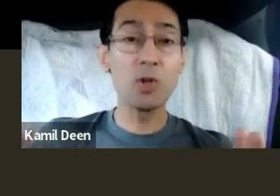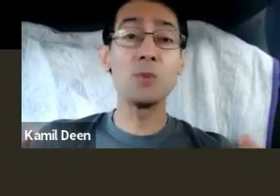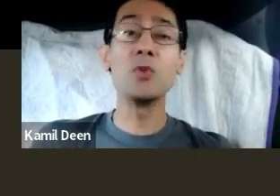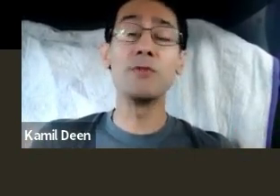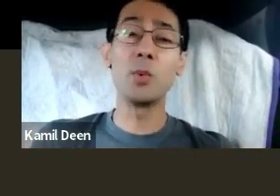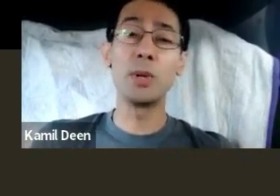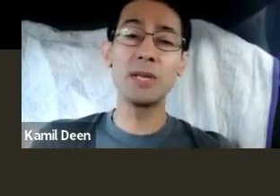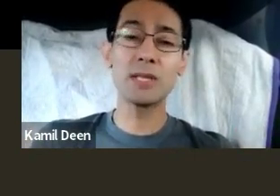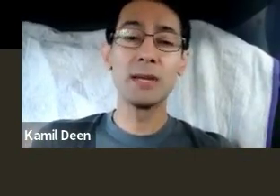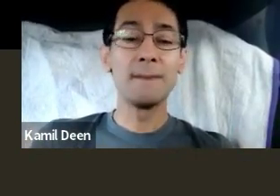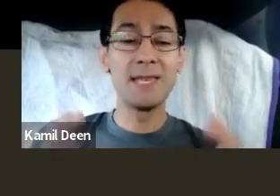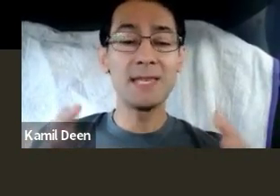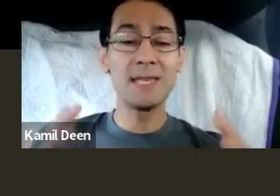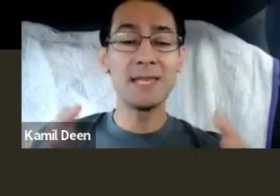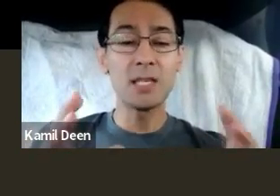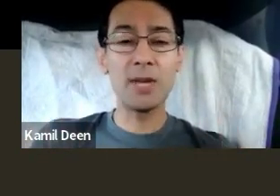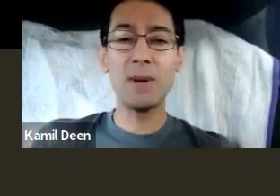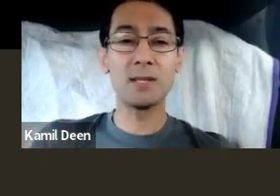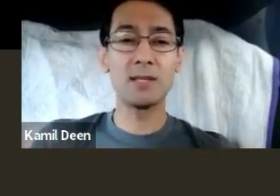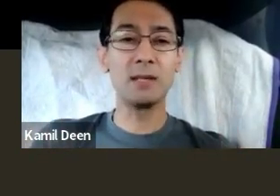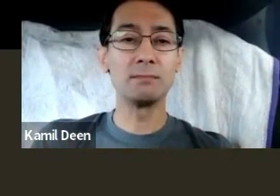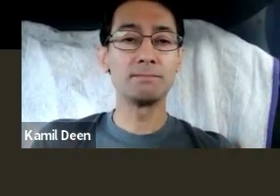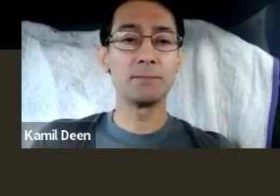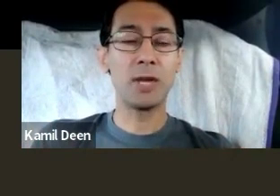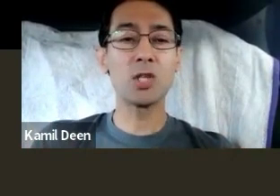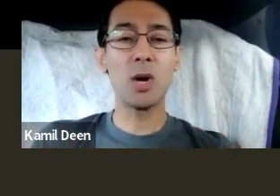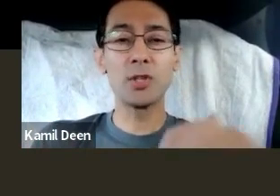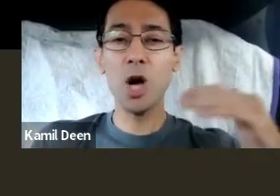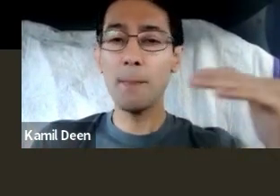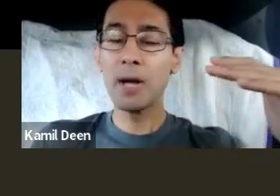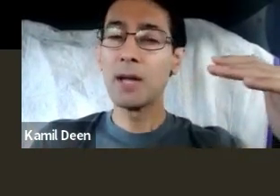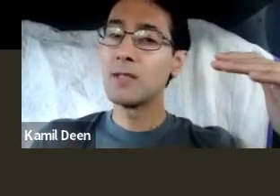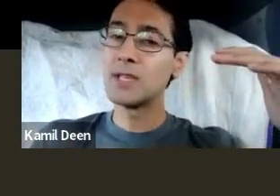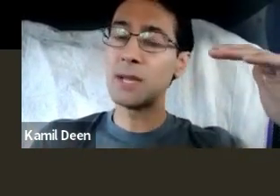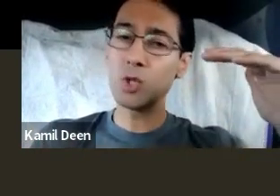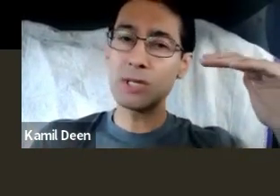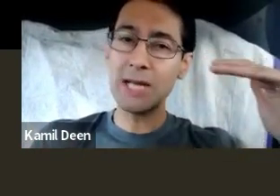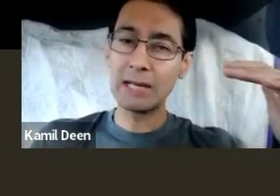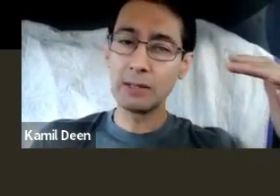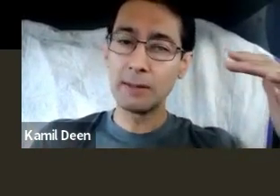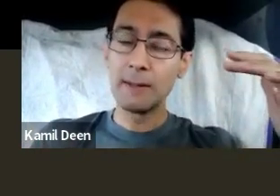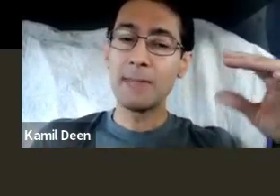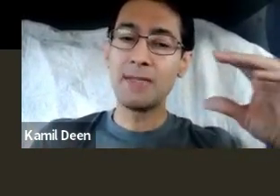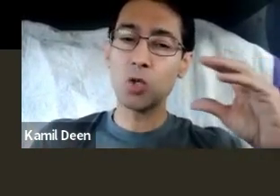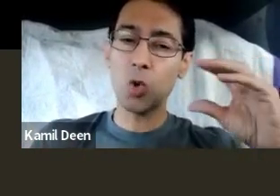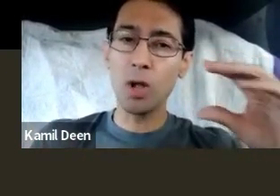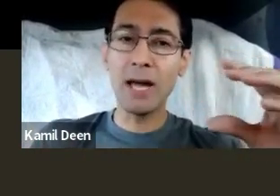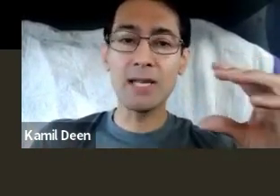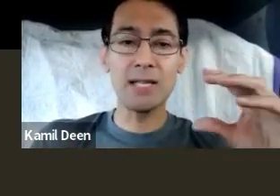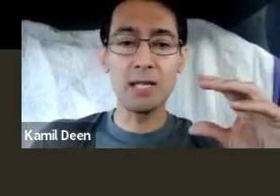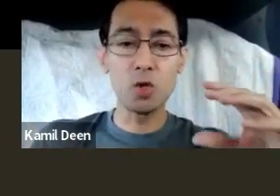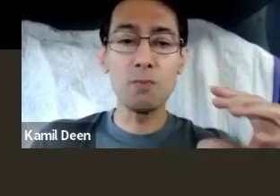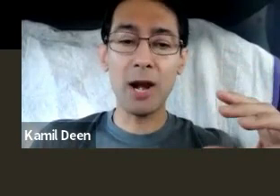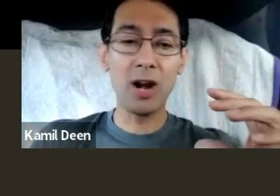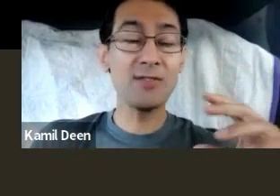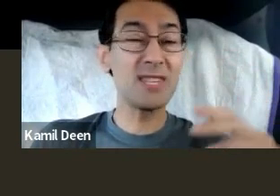I'm supposed to be reviewing this, this is what I'm expecting to see. Okay, so at the top is some sort of title, and then it's